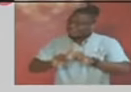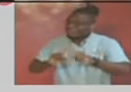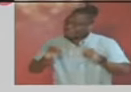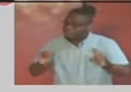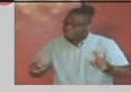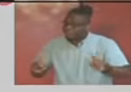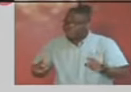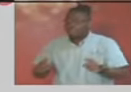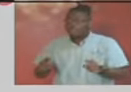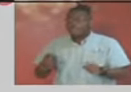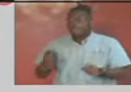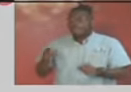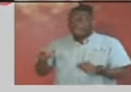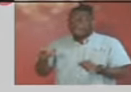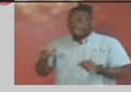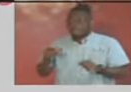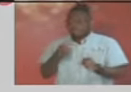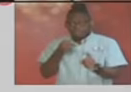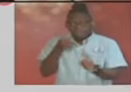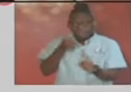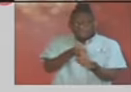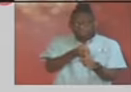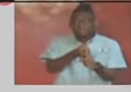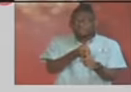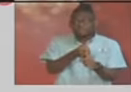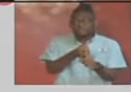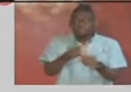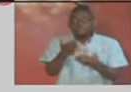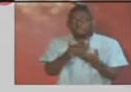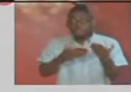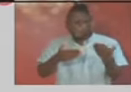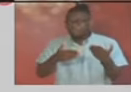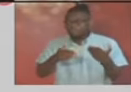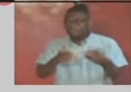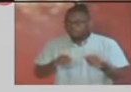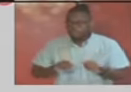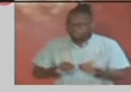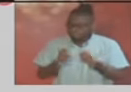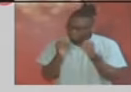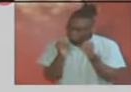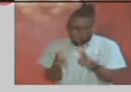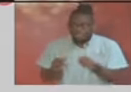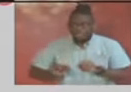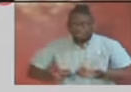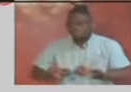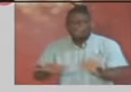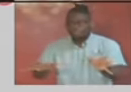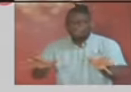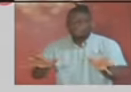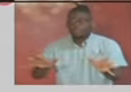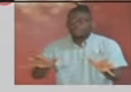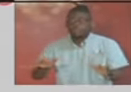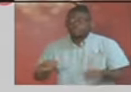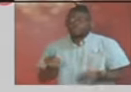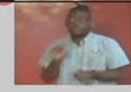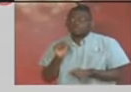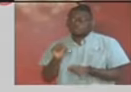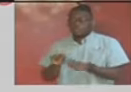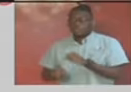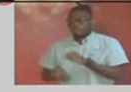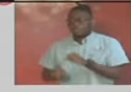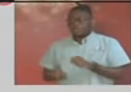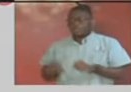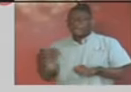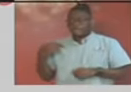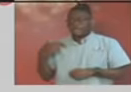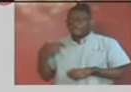much more transmissible. They spread from one person to the next much more easily, and they have been confirmation to some extent that